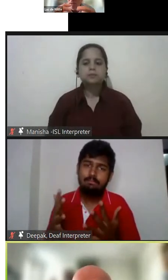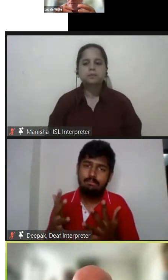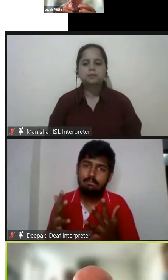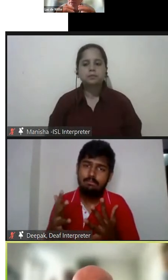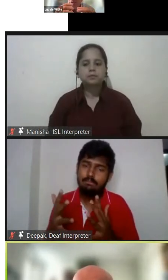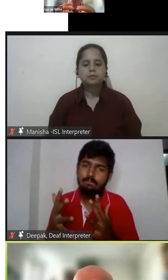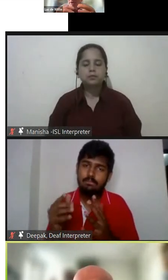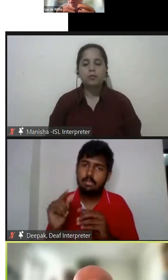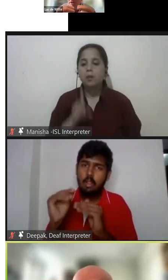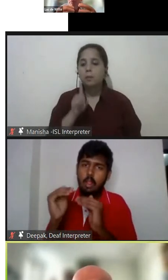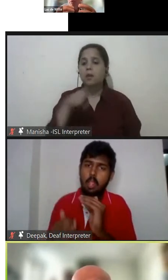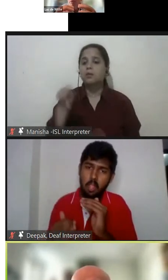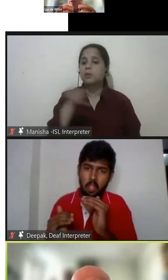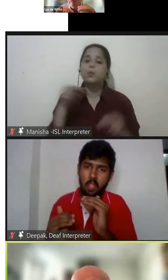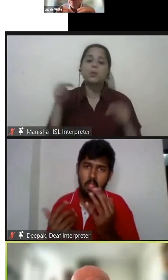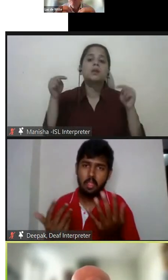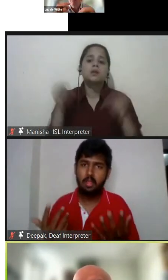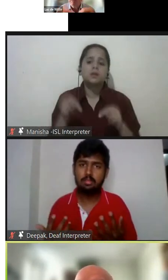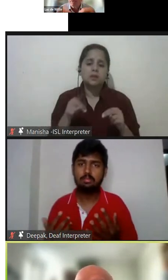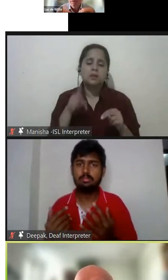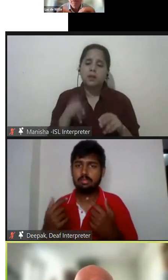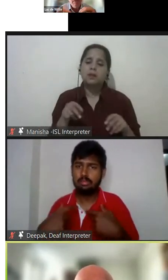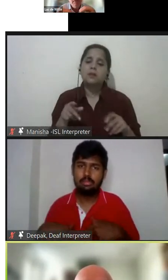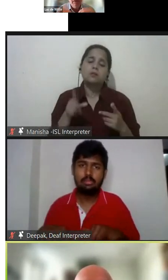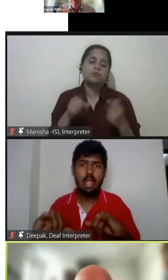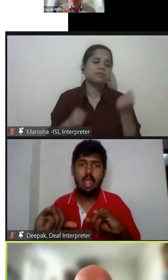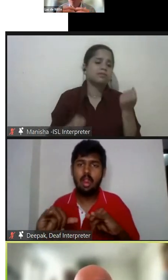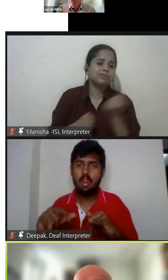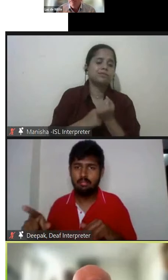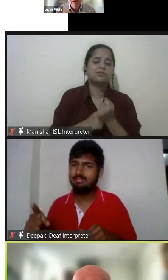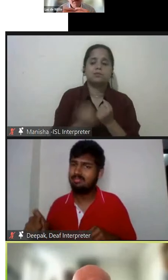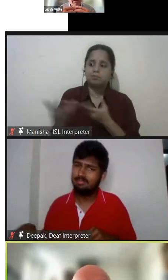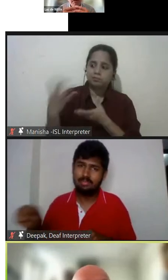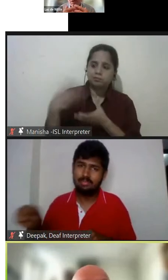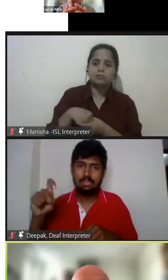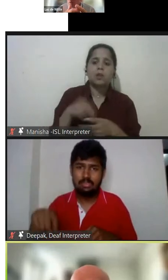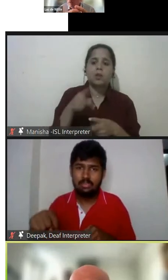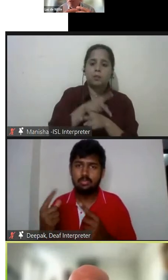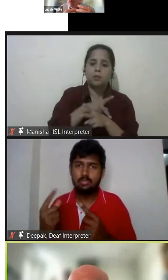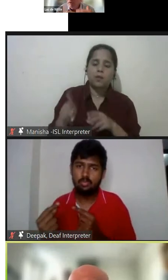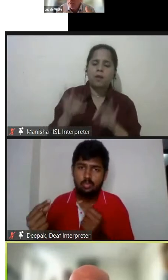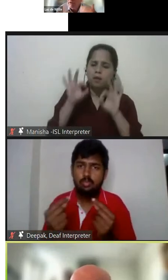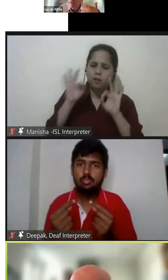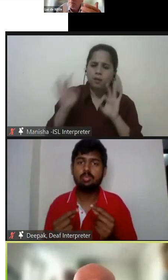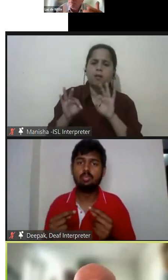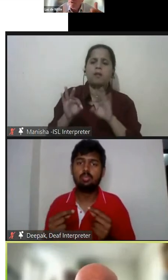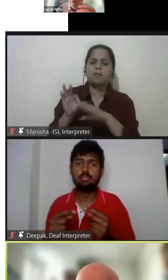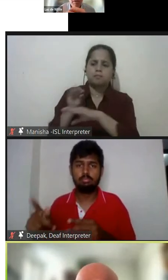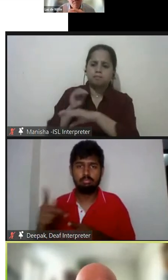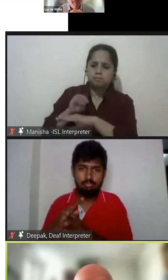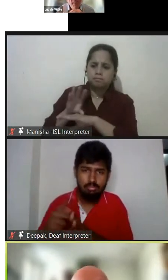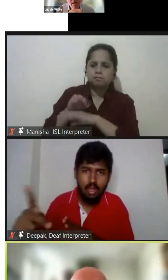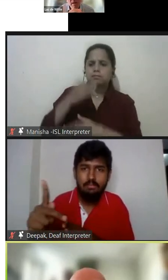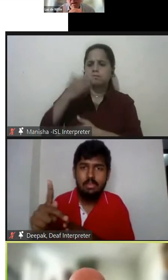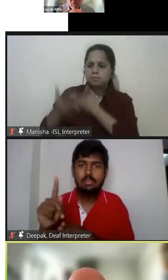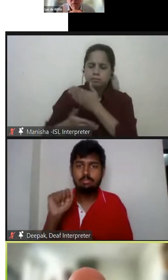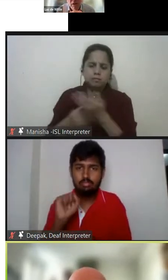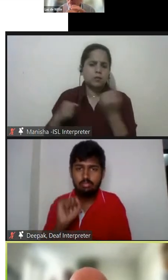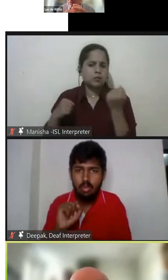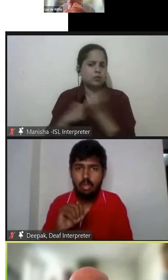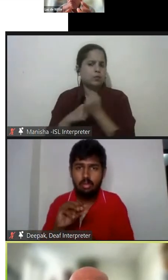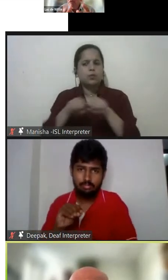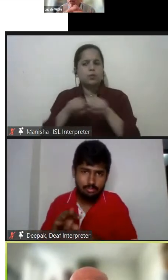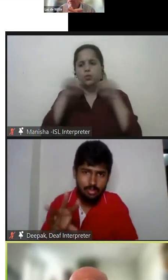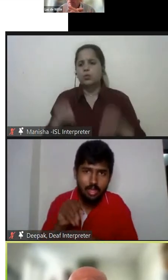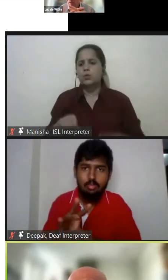But you need a system to involve professionals and to give proper advice and support in the provision system. You